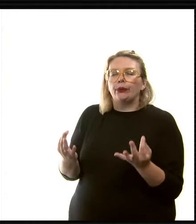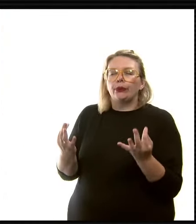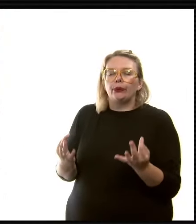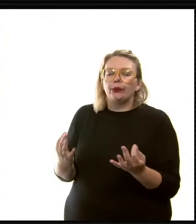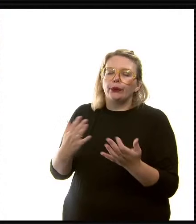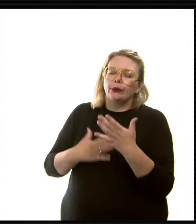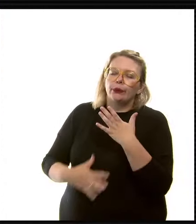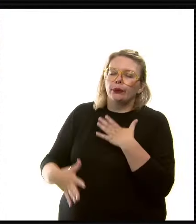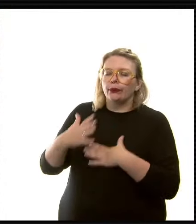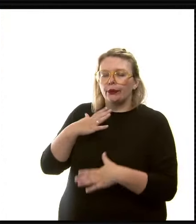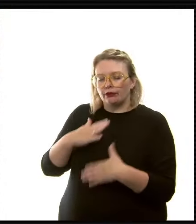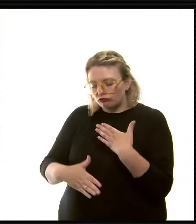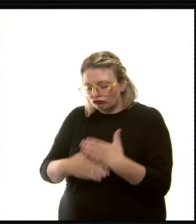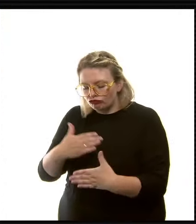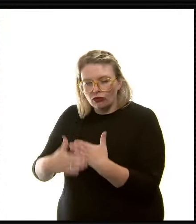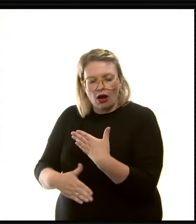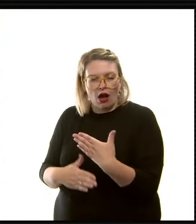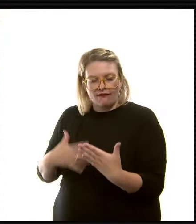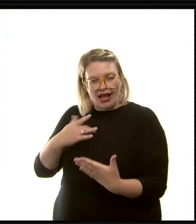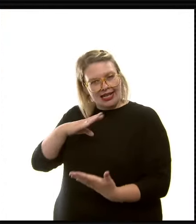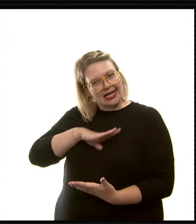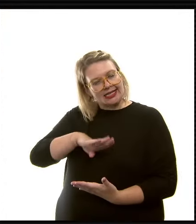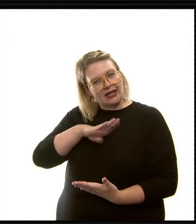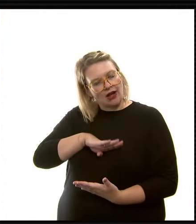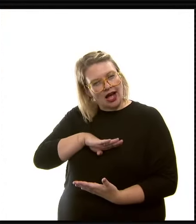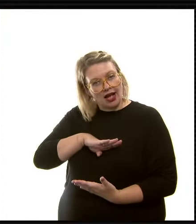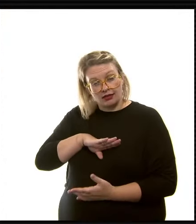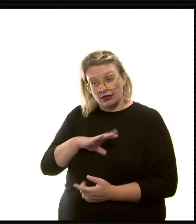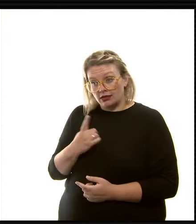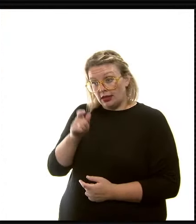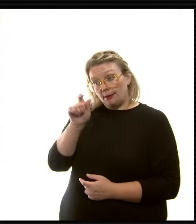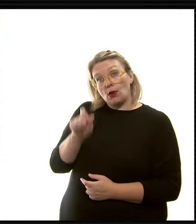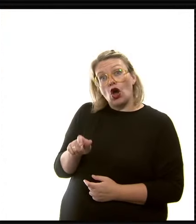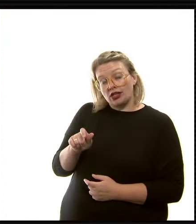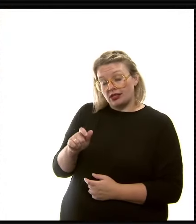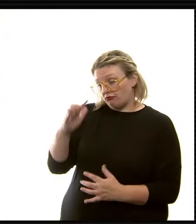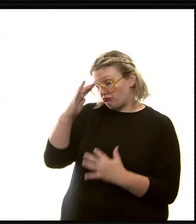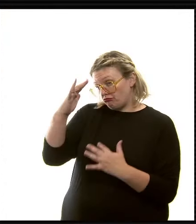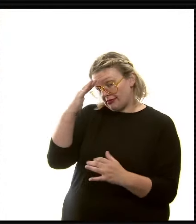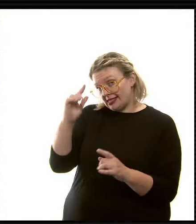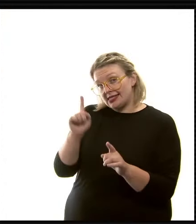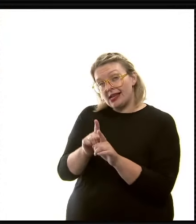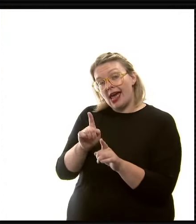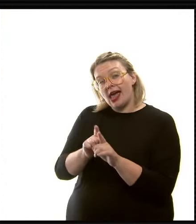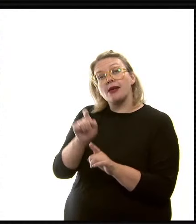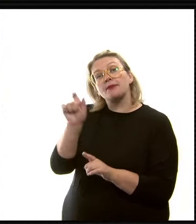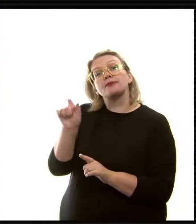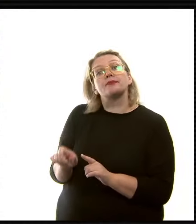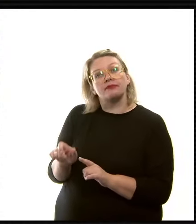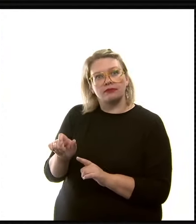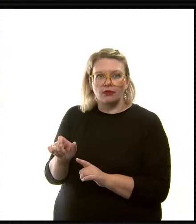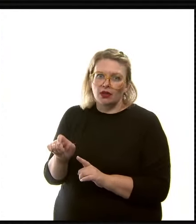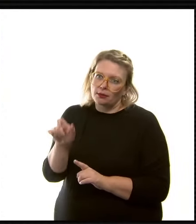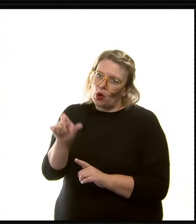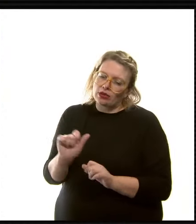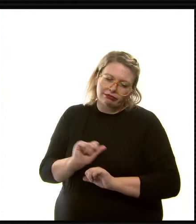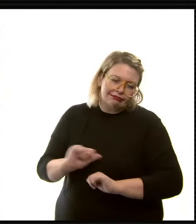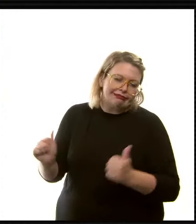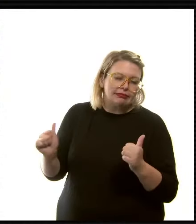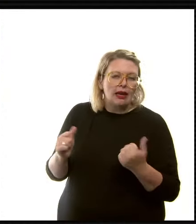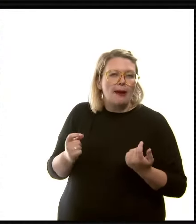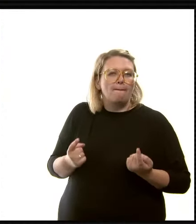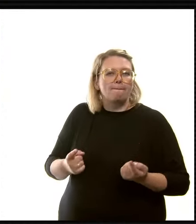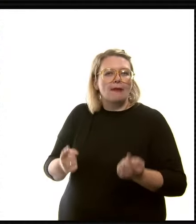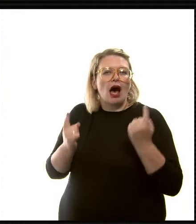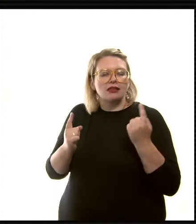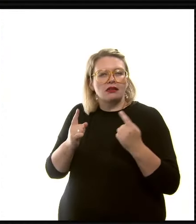and complex one, is just so satisfying. And one person who agrees with me is Bree Burns. Here is the master LEGO brick builder getting